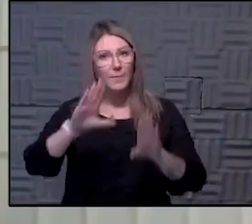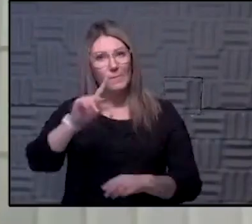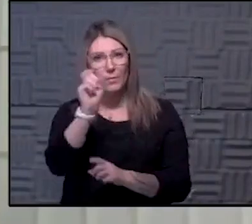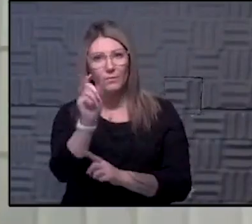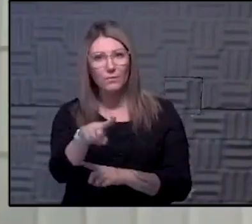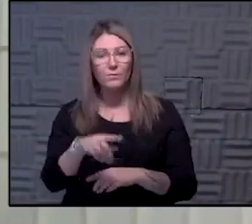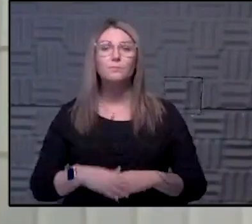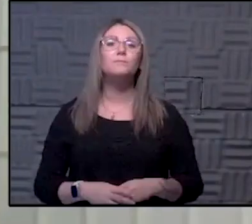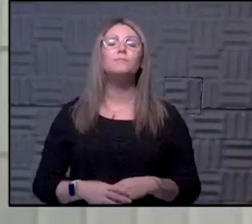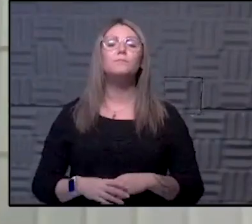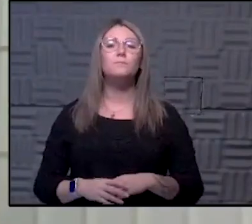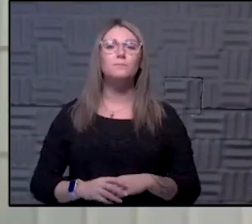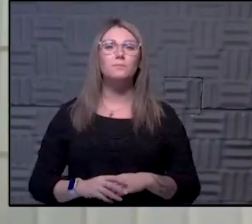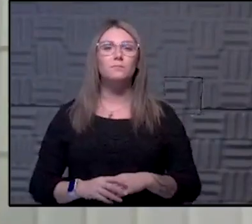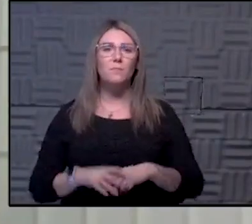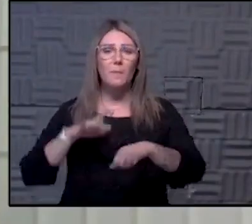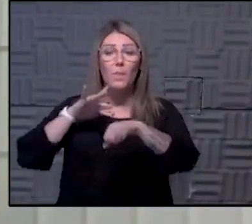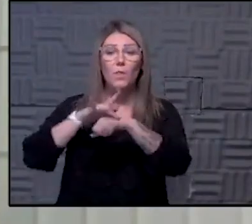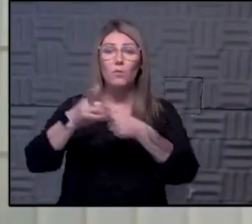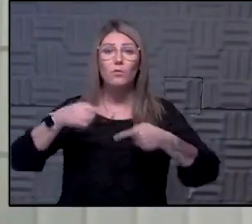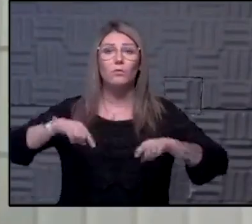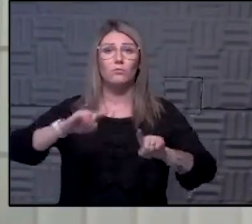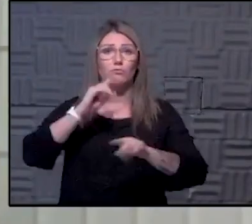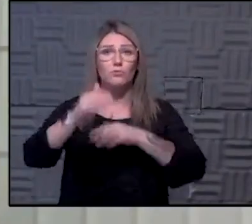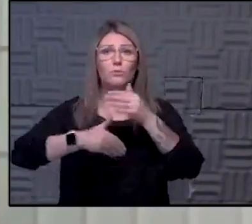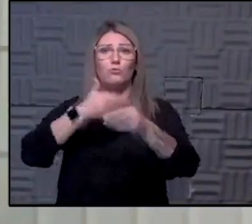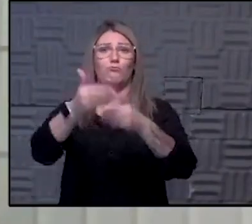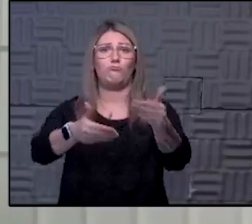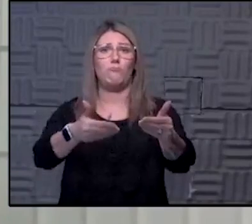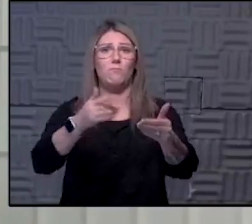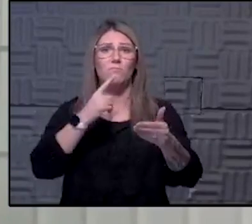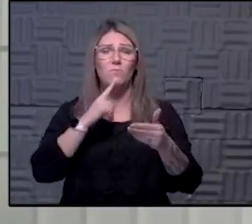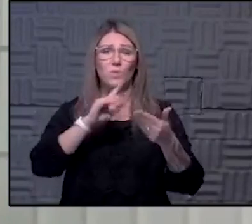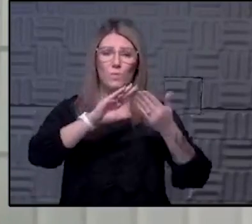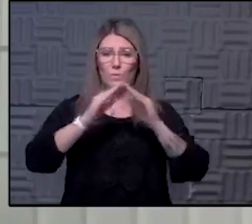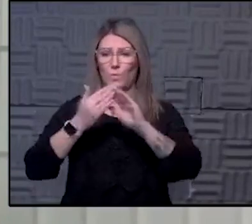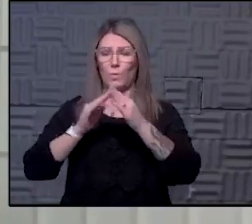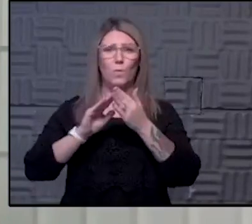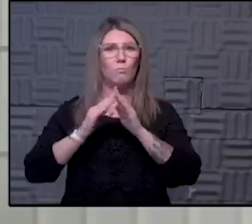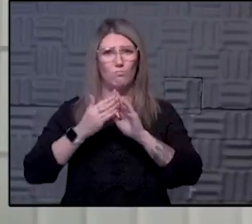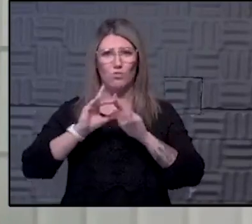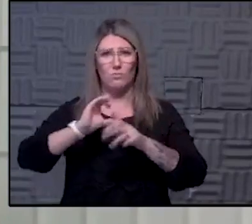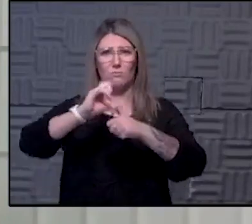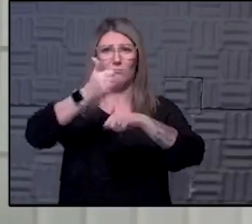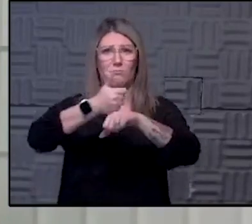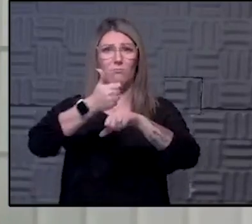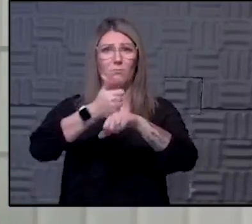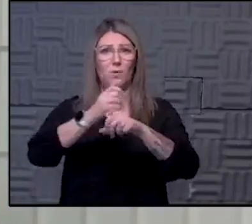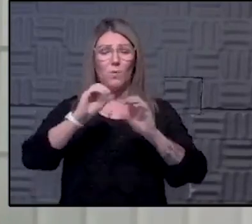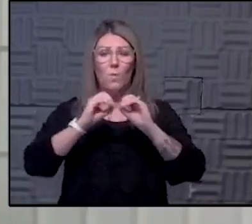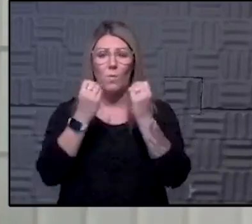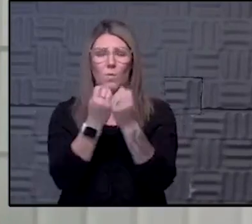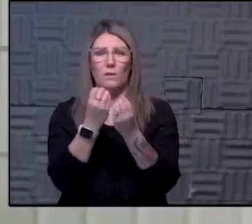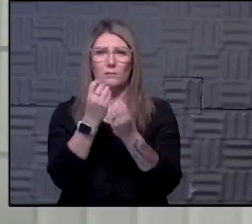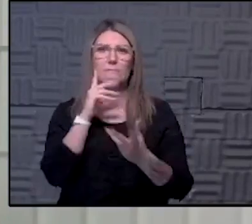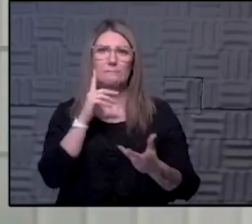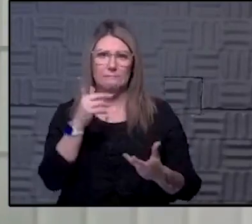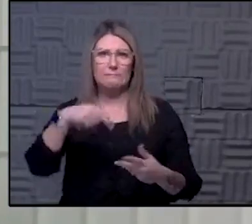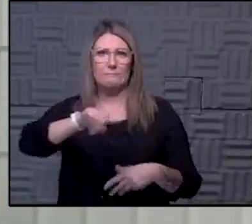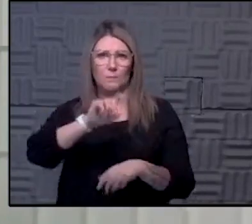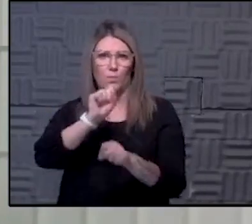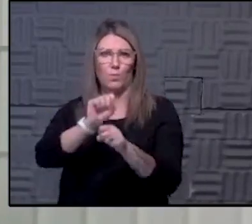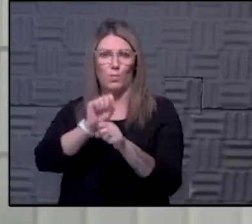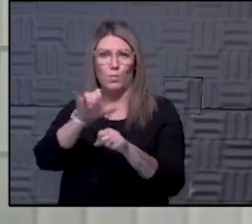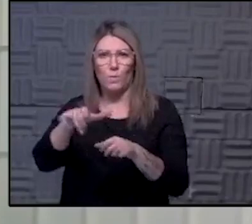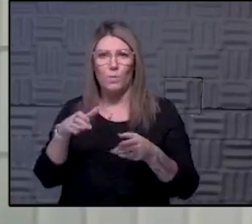question. Early in the vaccination process, we had community-based organizations who were kind of thinking in this direction. And there appears to be